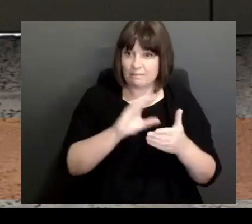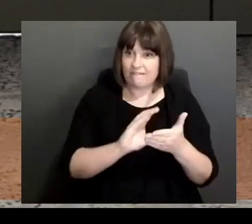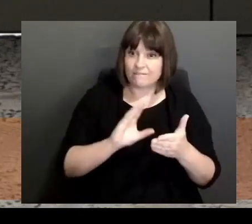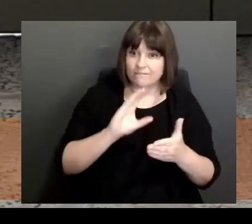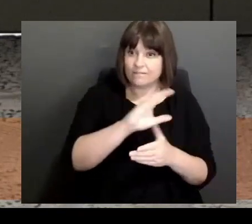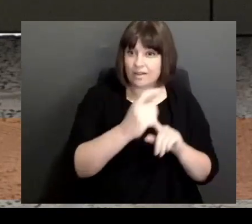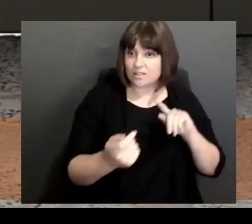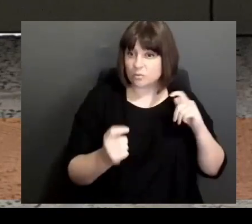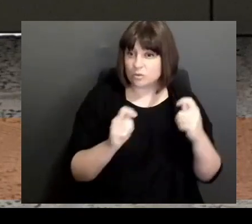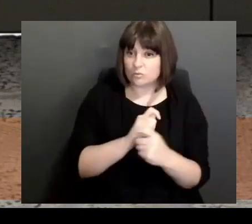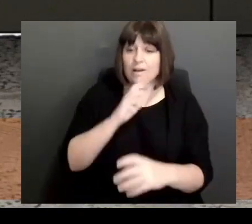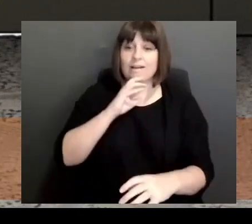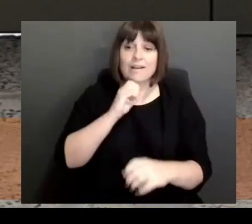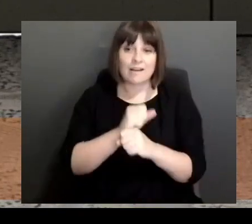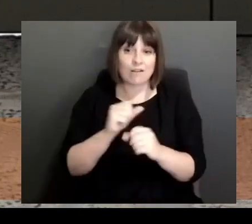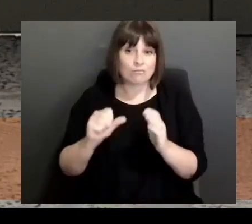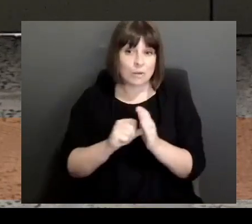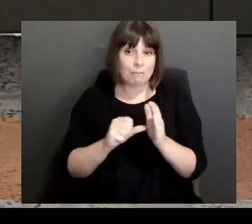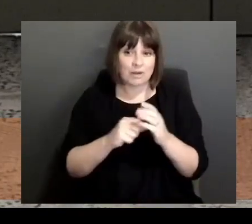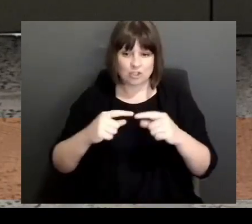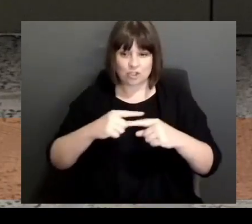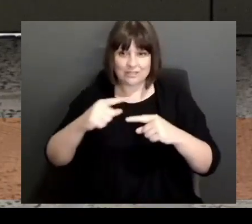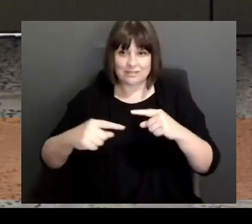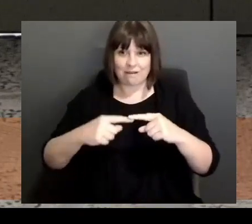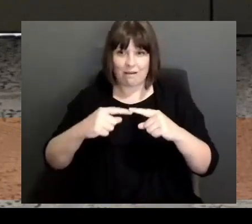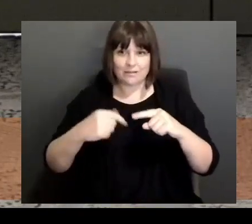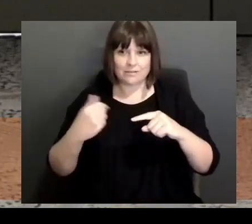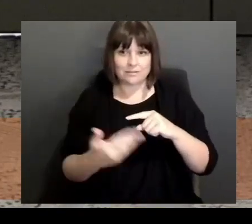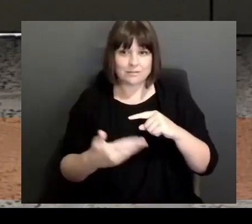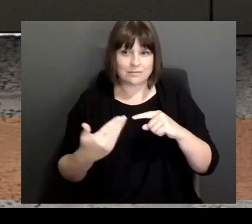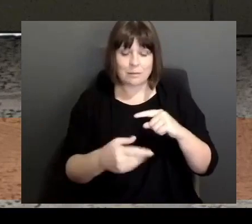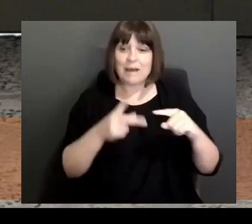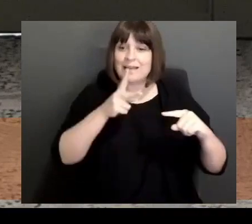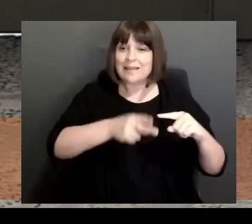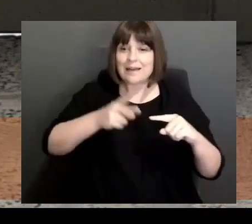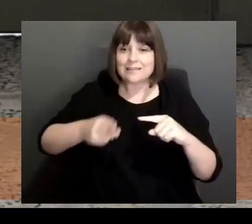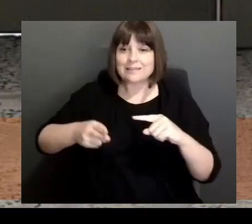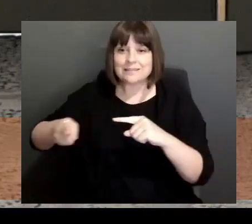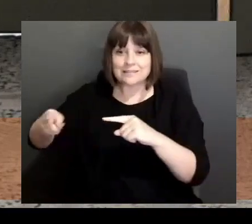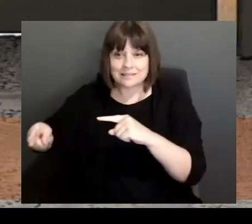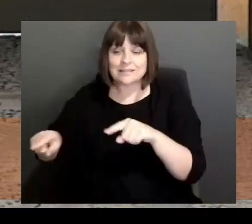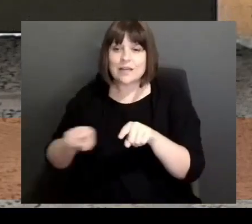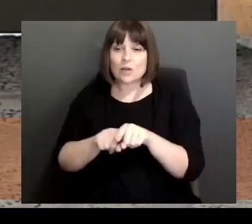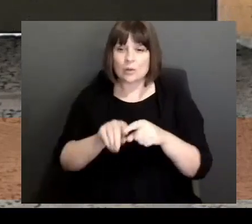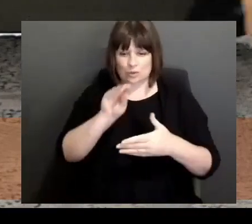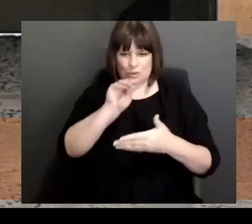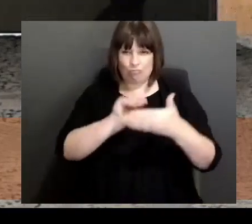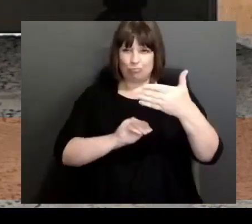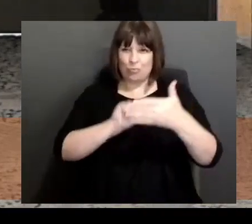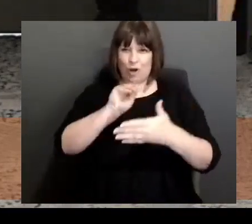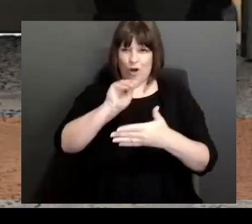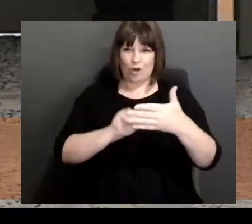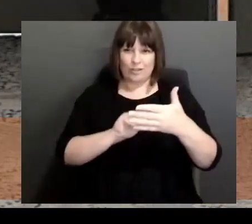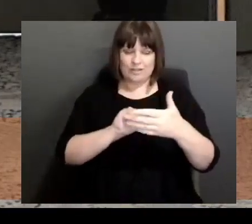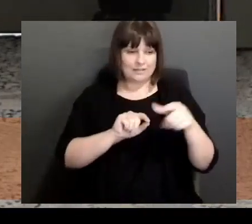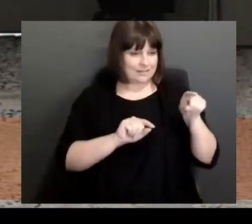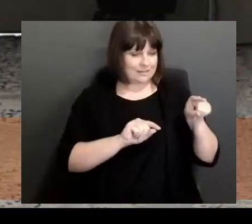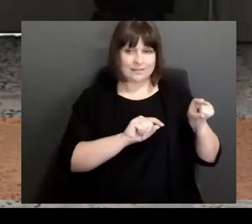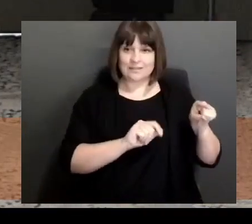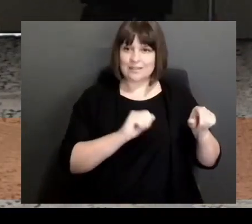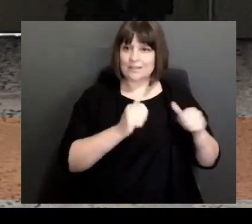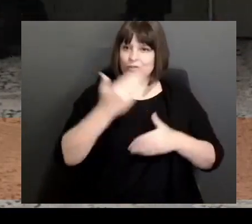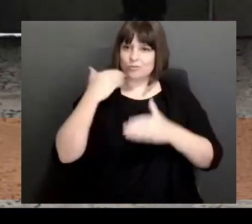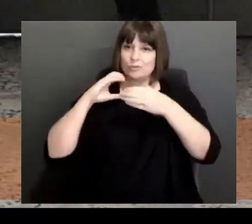budget cycles where funding is sought, but budget cuts determine priorities that may not align with traditional owner corporations' needs